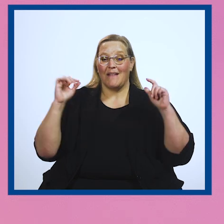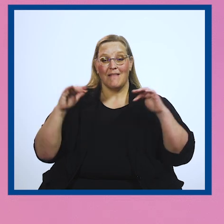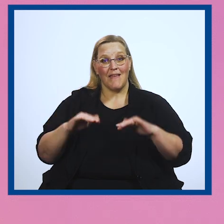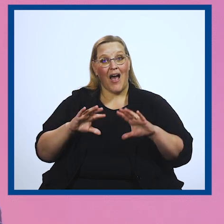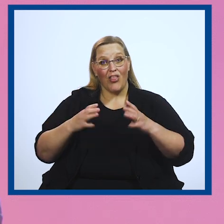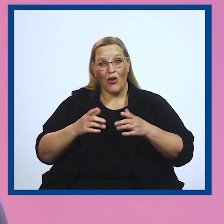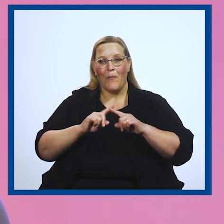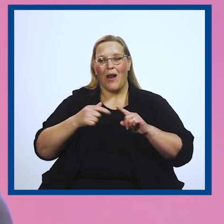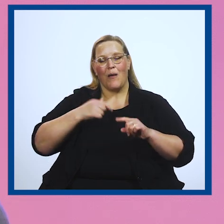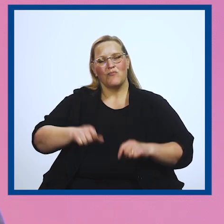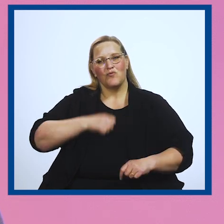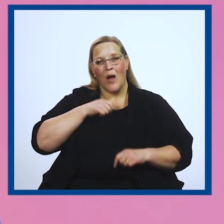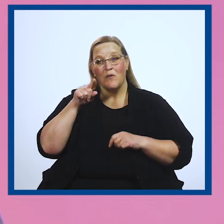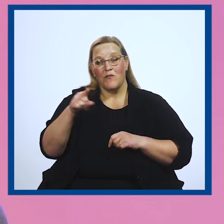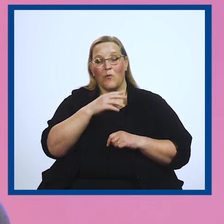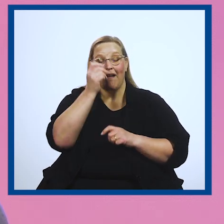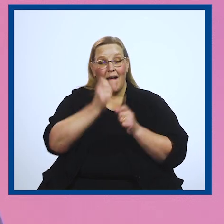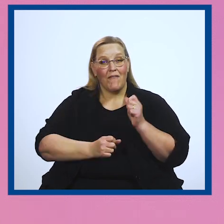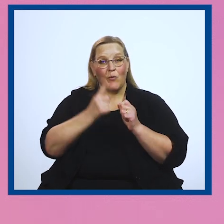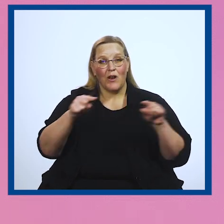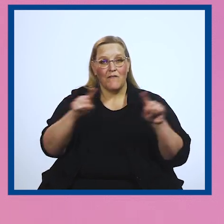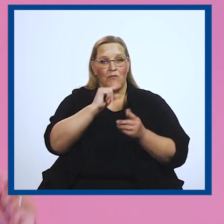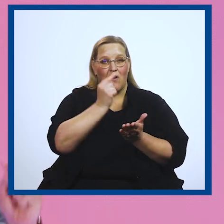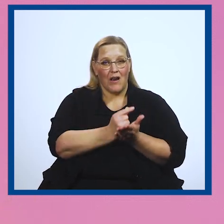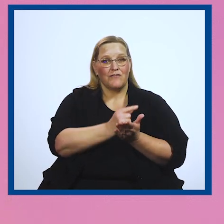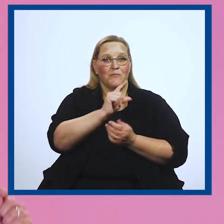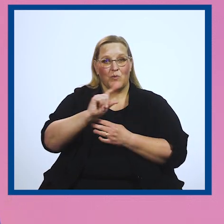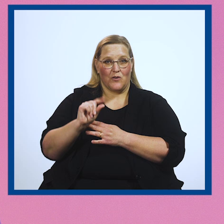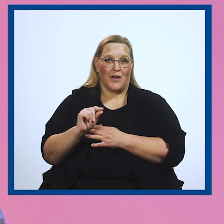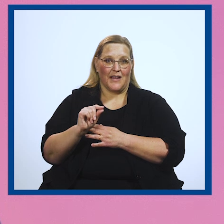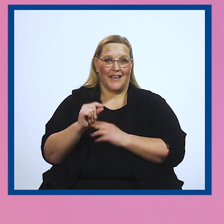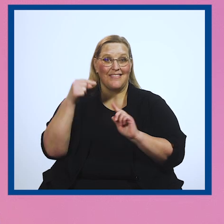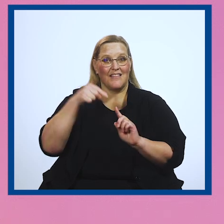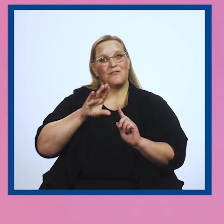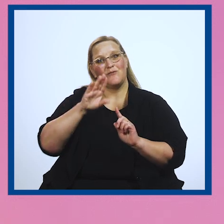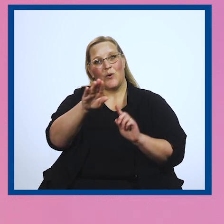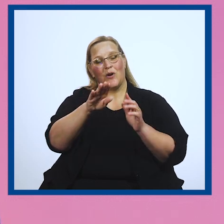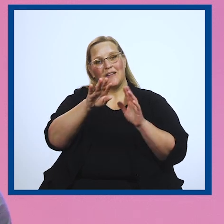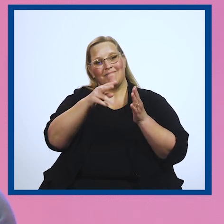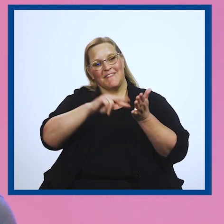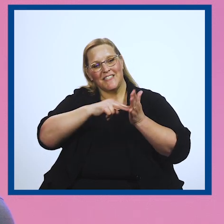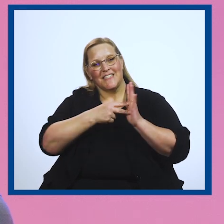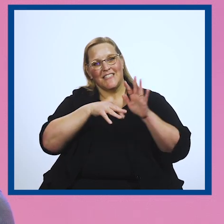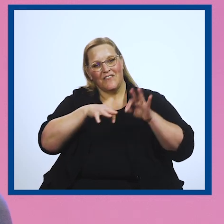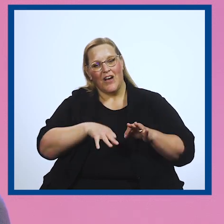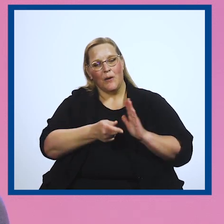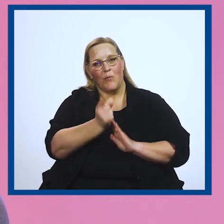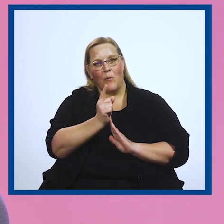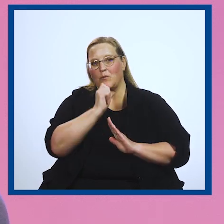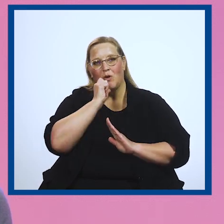I'm proud of you, and I'm proud of every single graduate from 2020. This is your defining moment, and we're not going to let it go